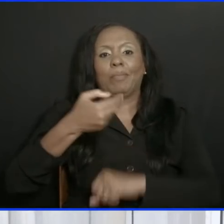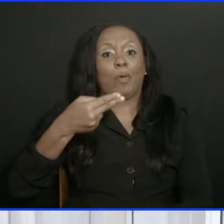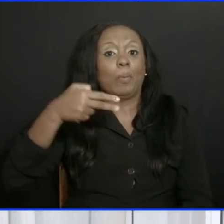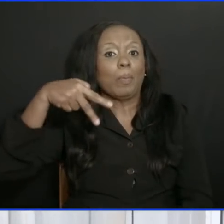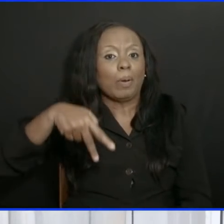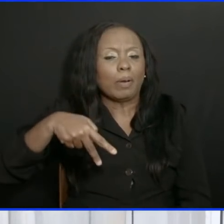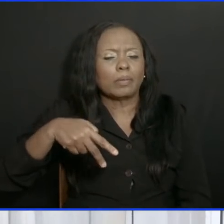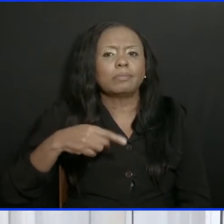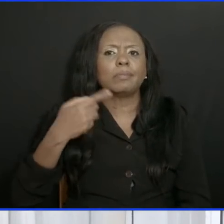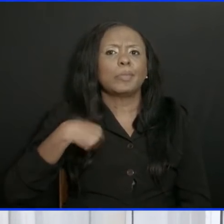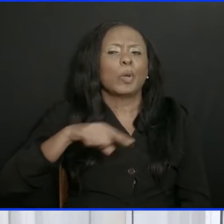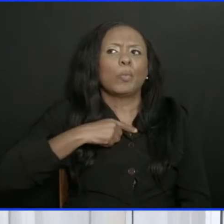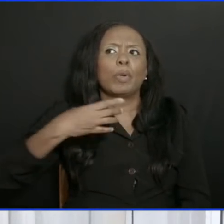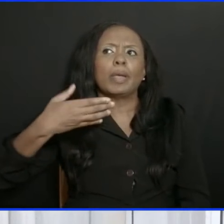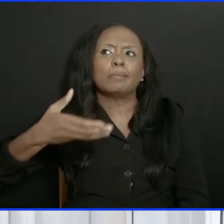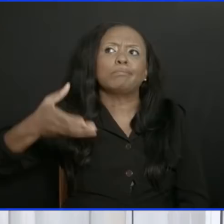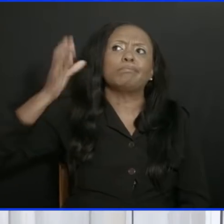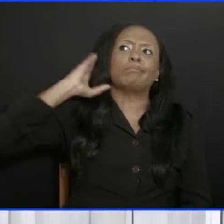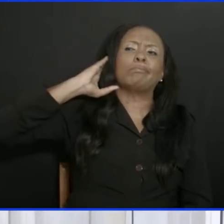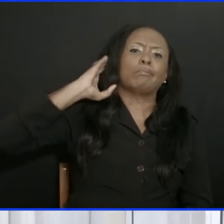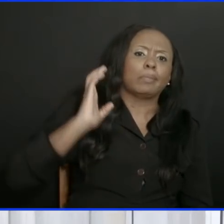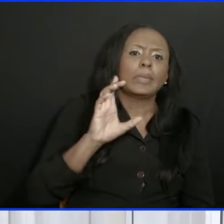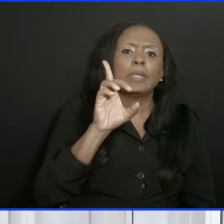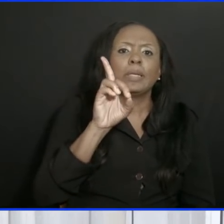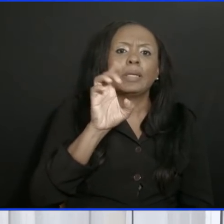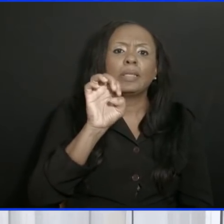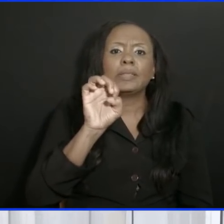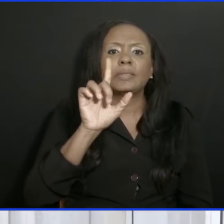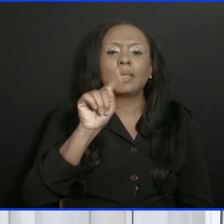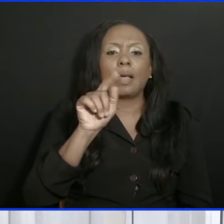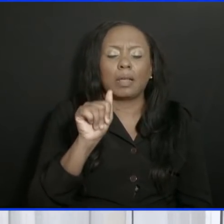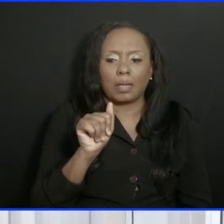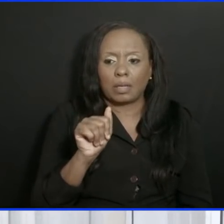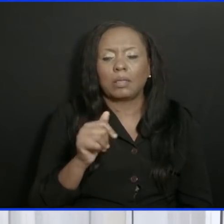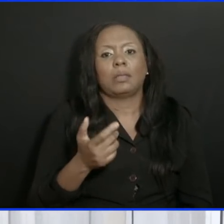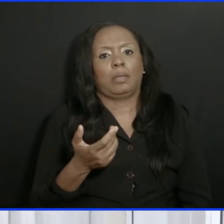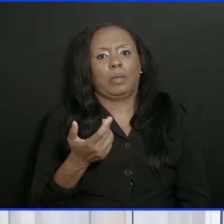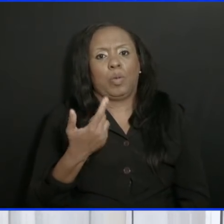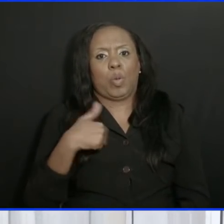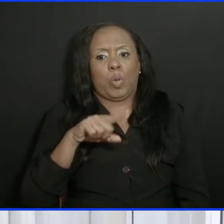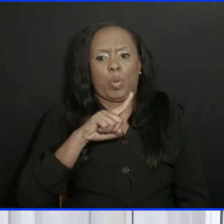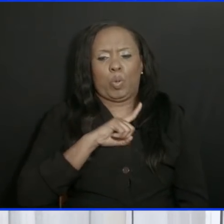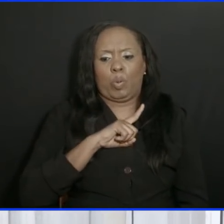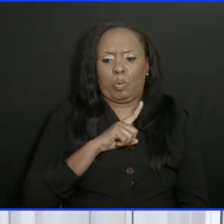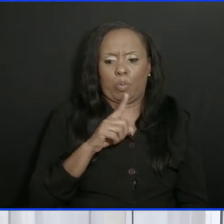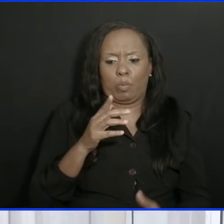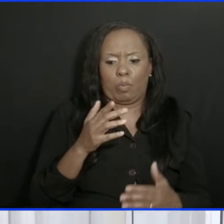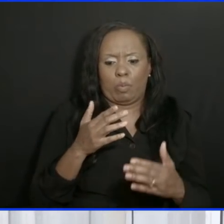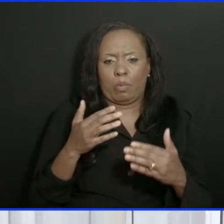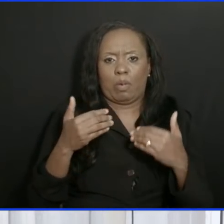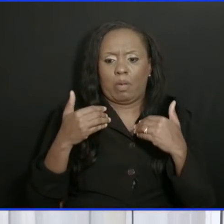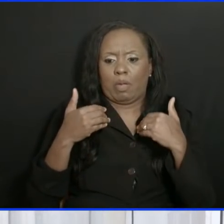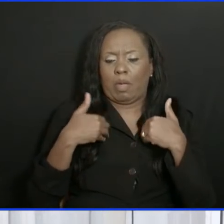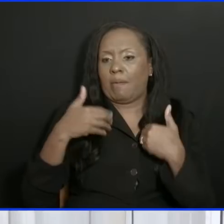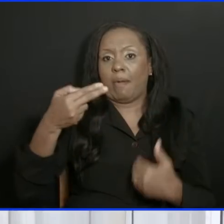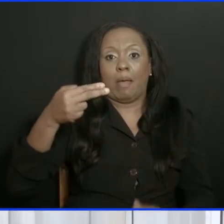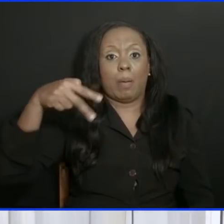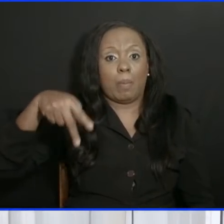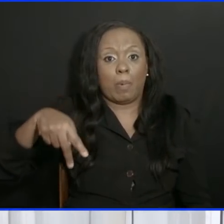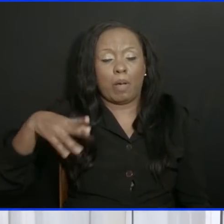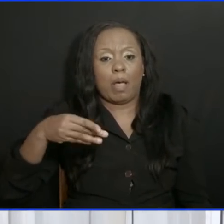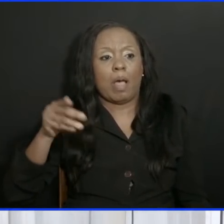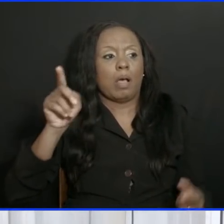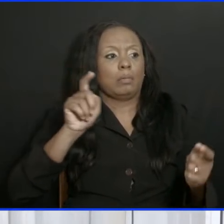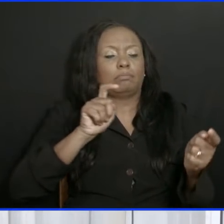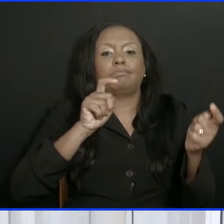that Delta was about to come, we were able to turn from the secondary isolation unit at Harrison's Point